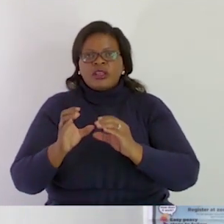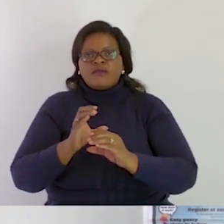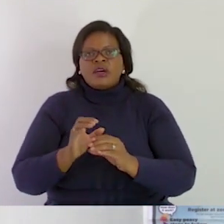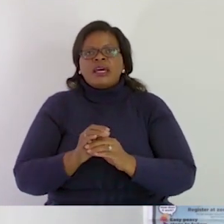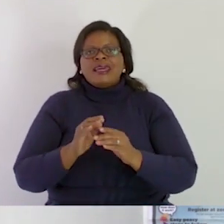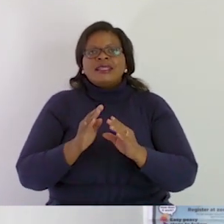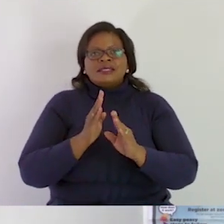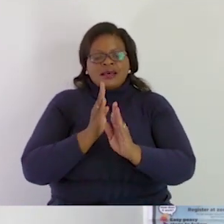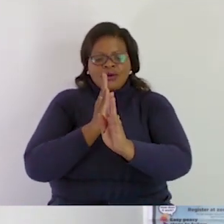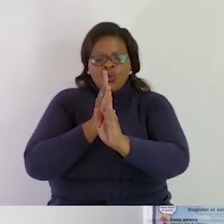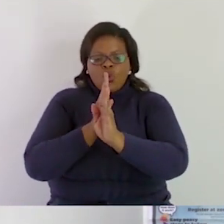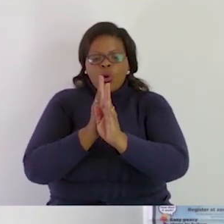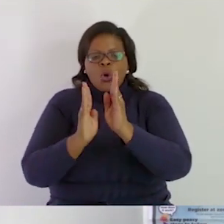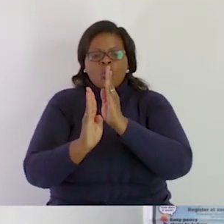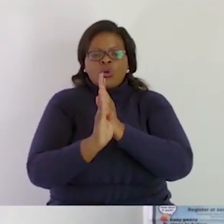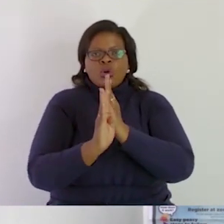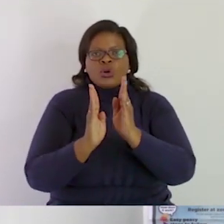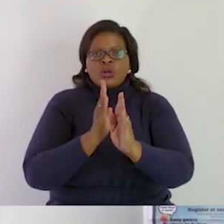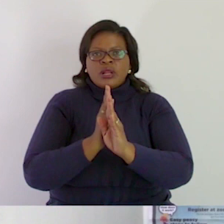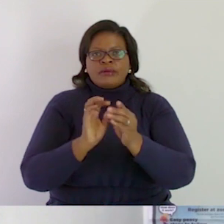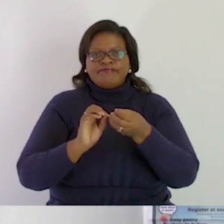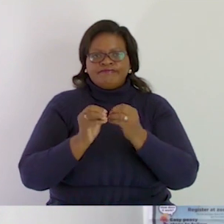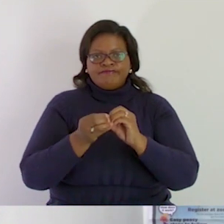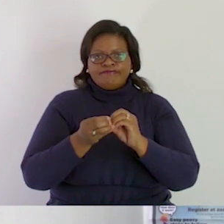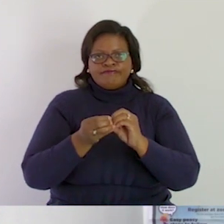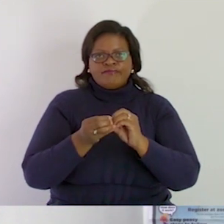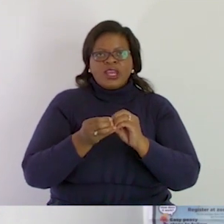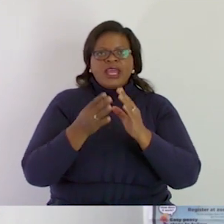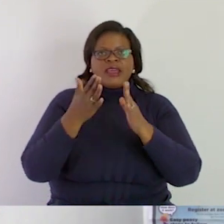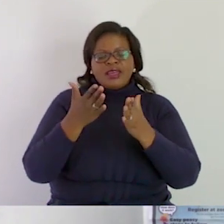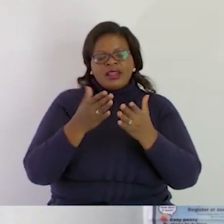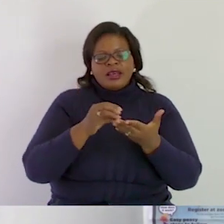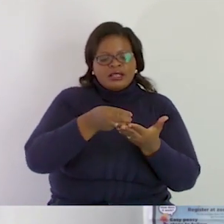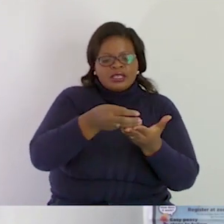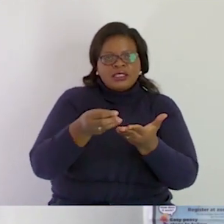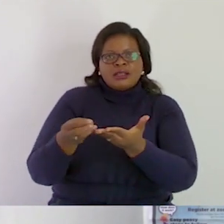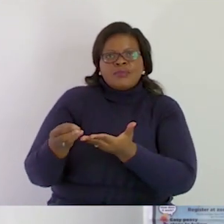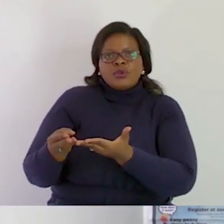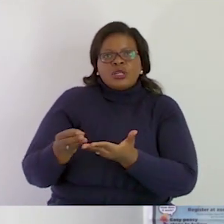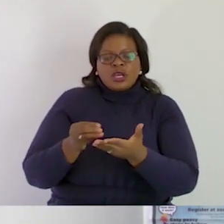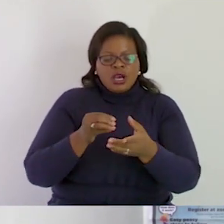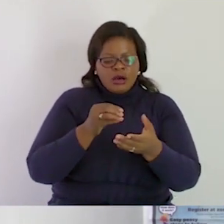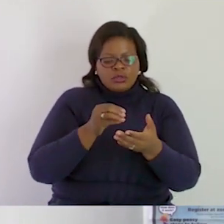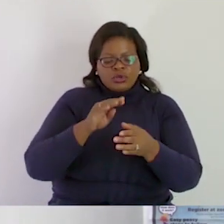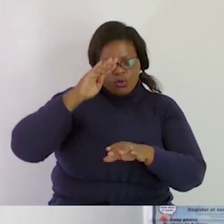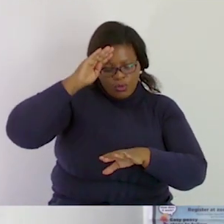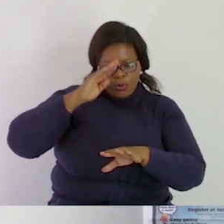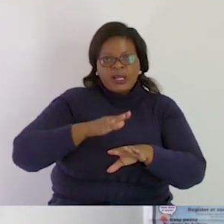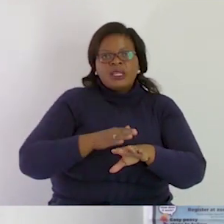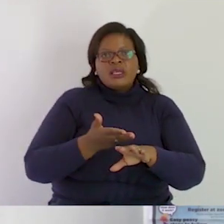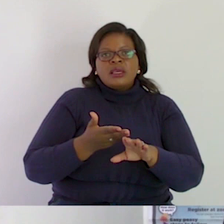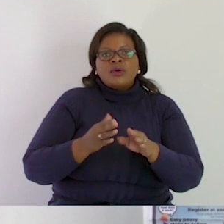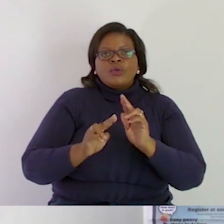here at distributive property, you are giving. So let us start with associative